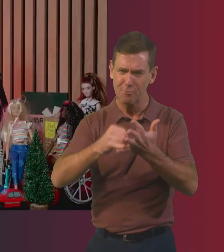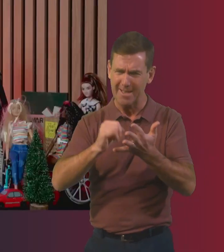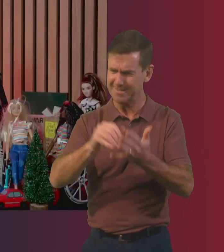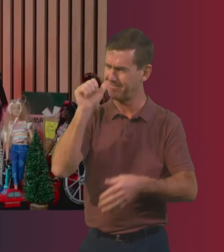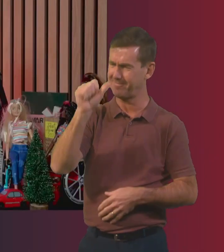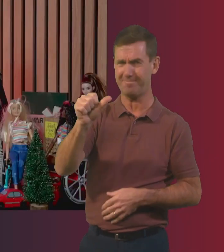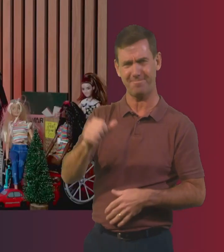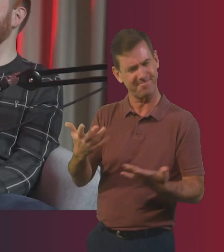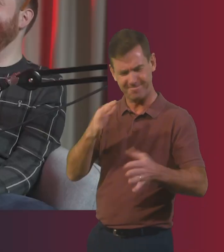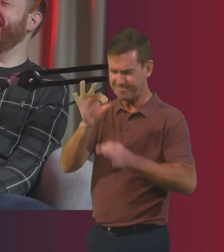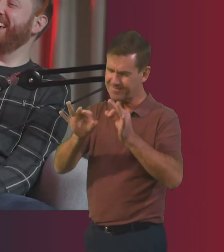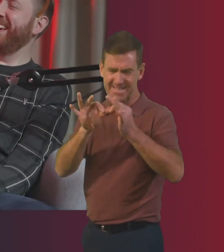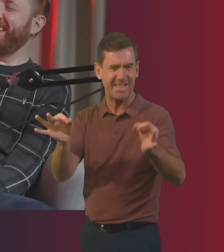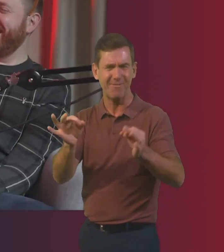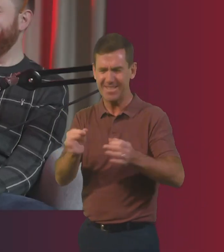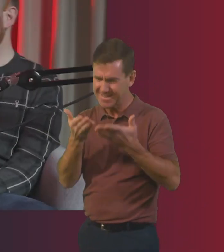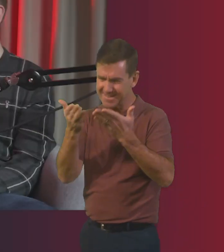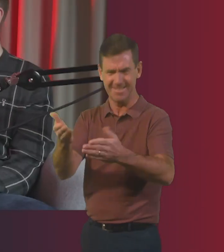just a gift that keeps on giving.